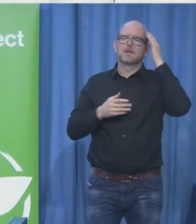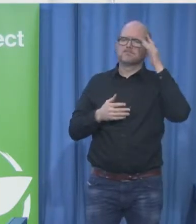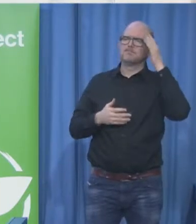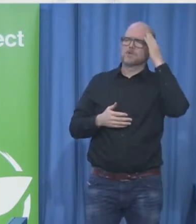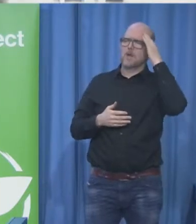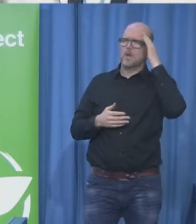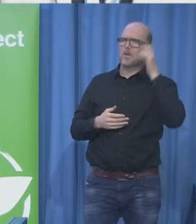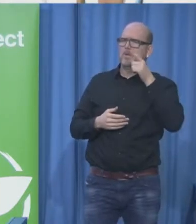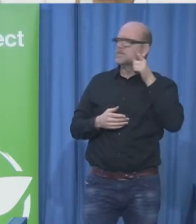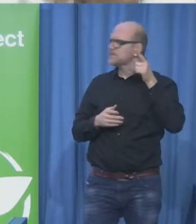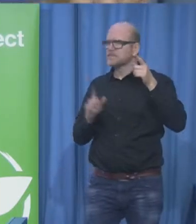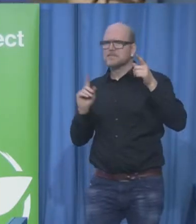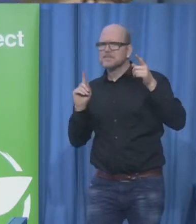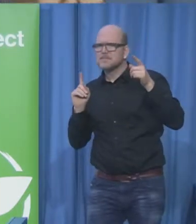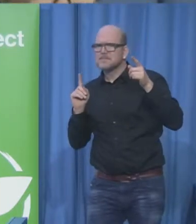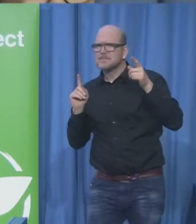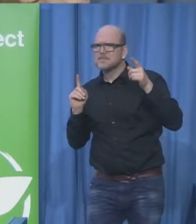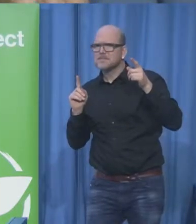filter.